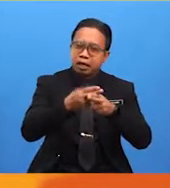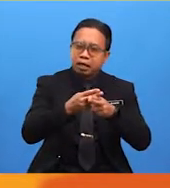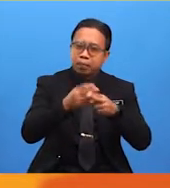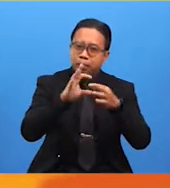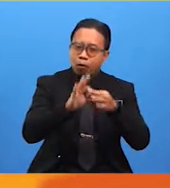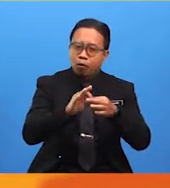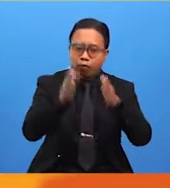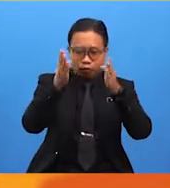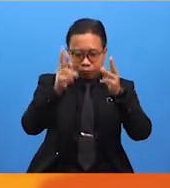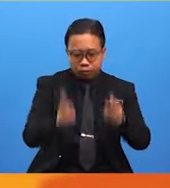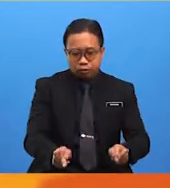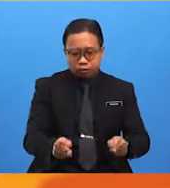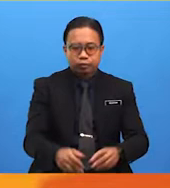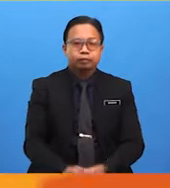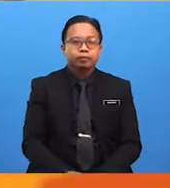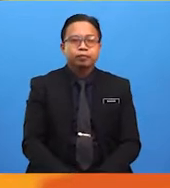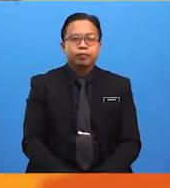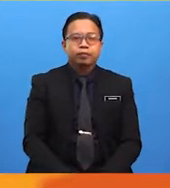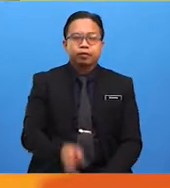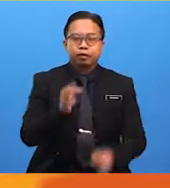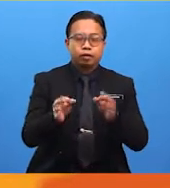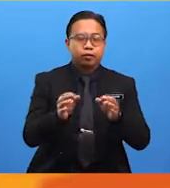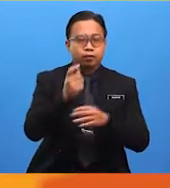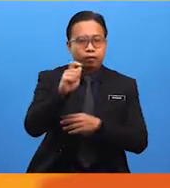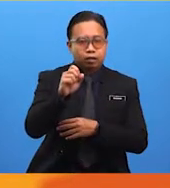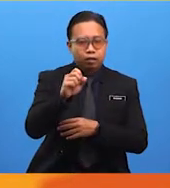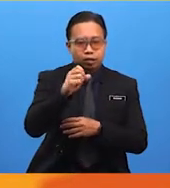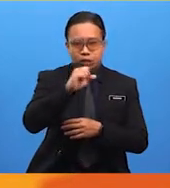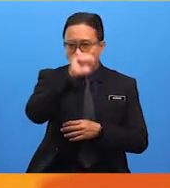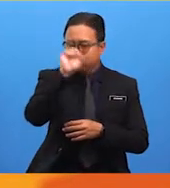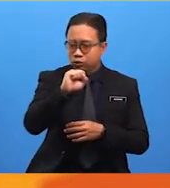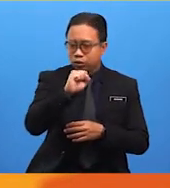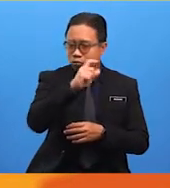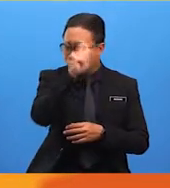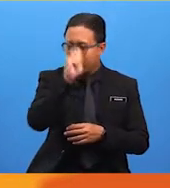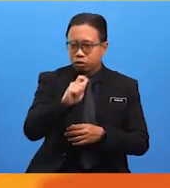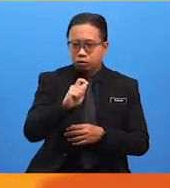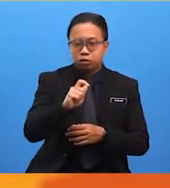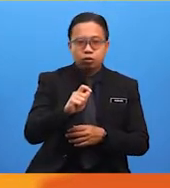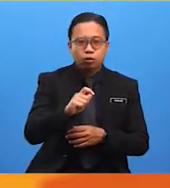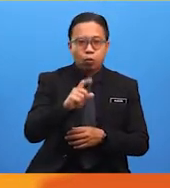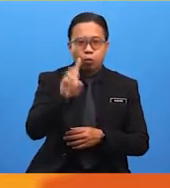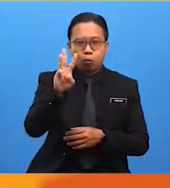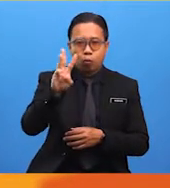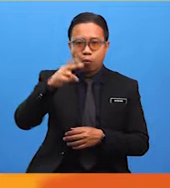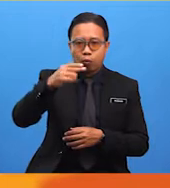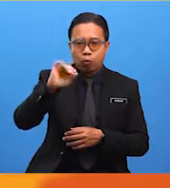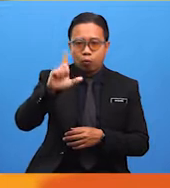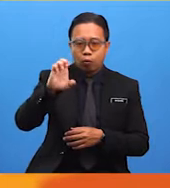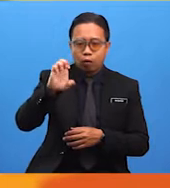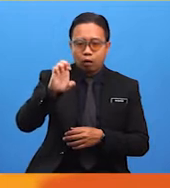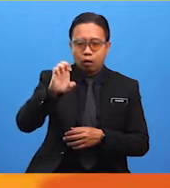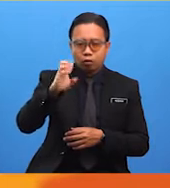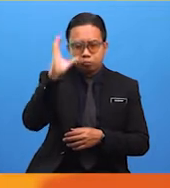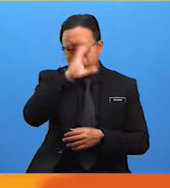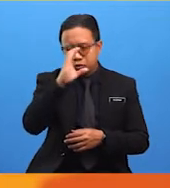a person. But if the question asks, why? You will be looking for an